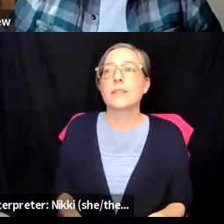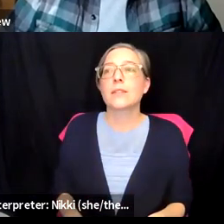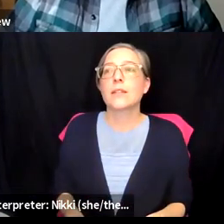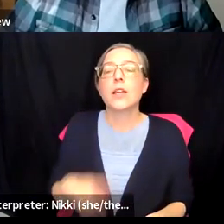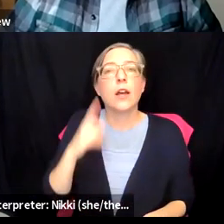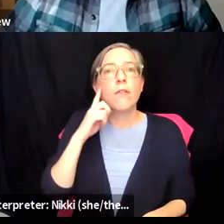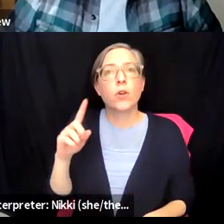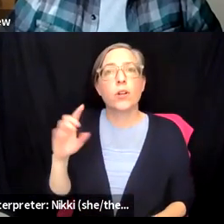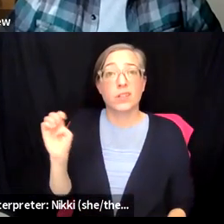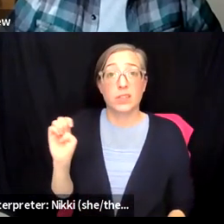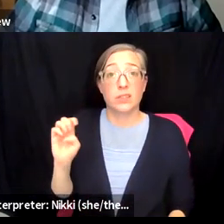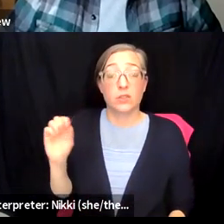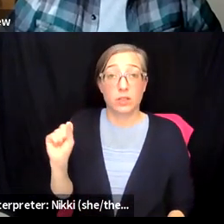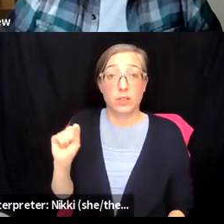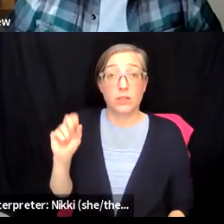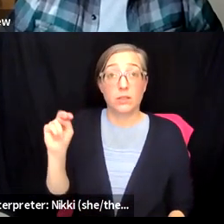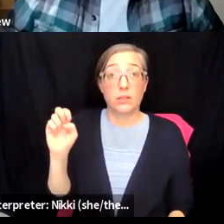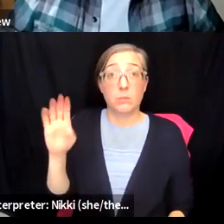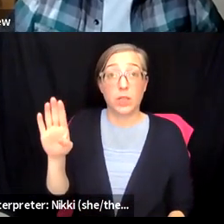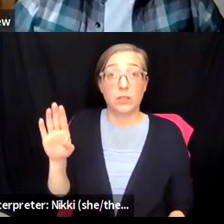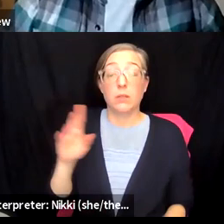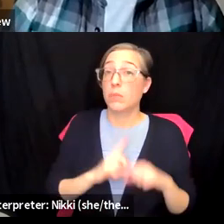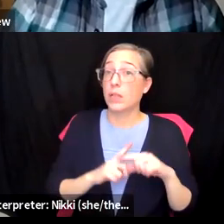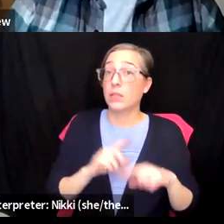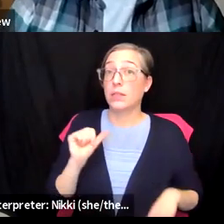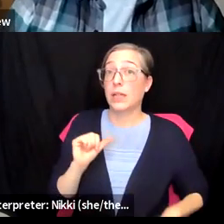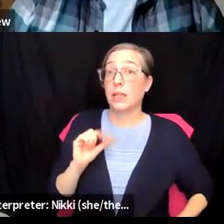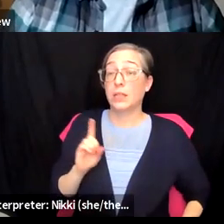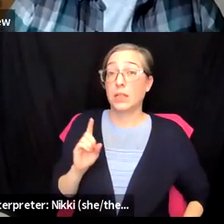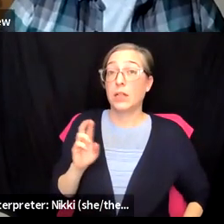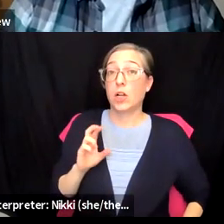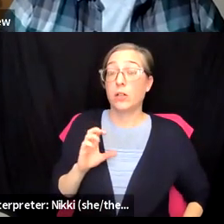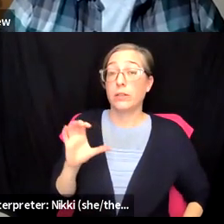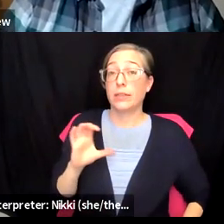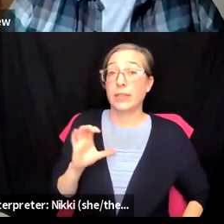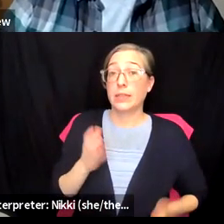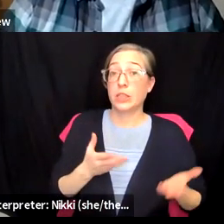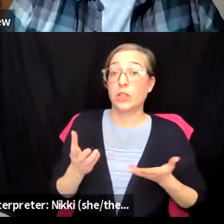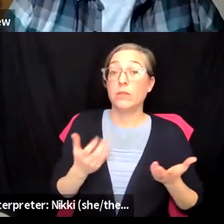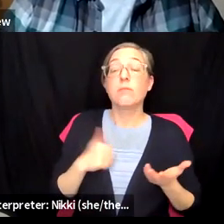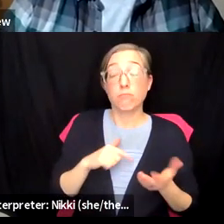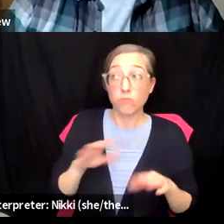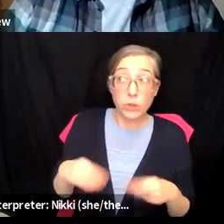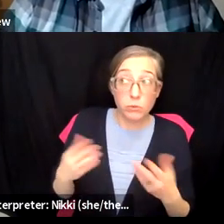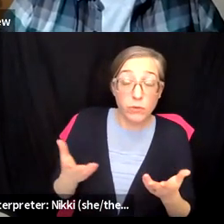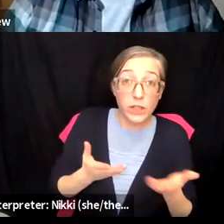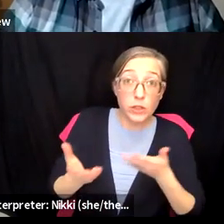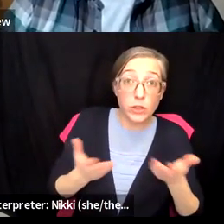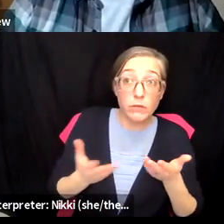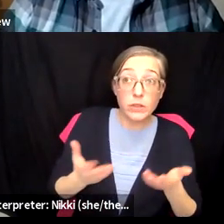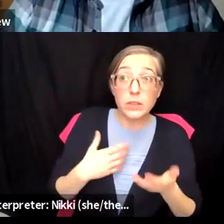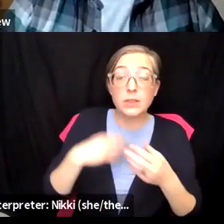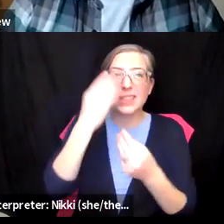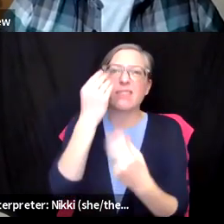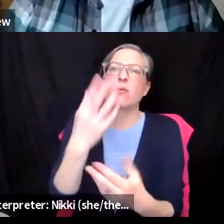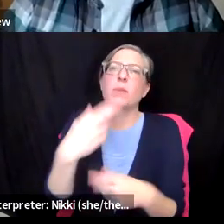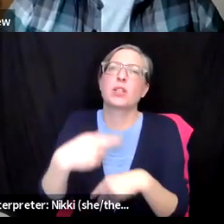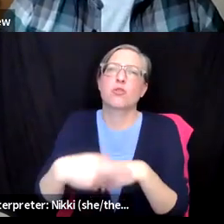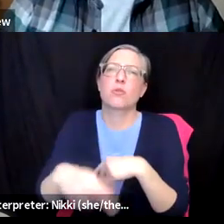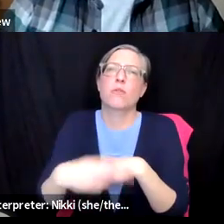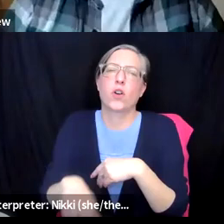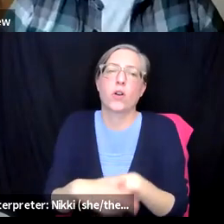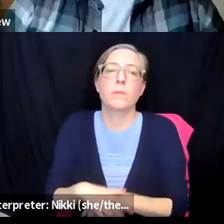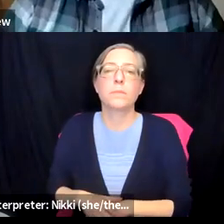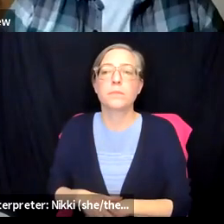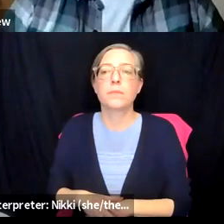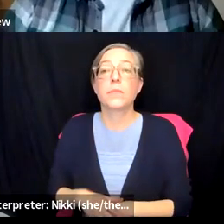and the ADRC services, we provide the information and referral services, the options counseling, and then the